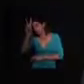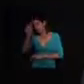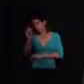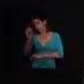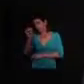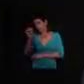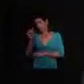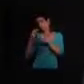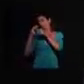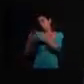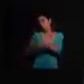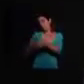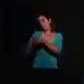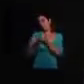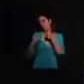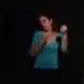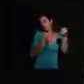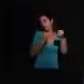Sessions.